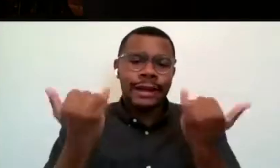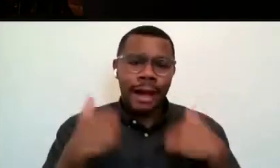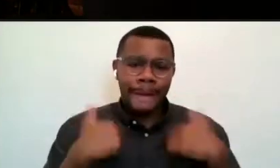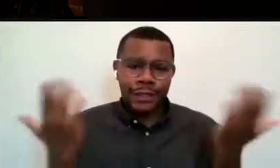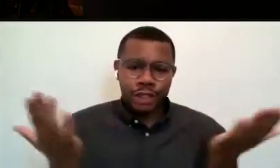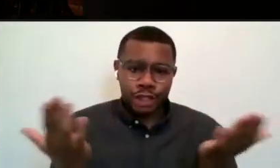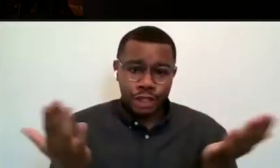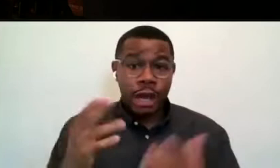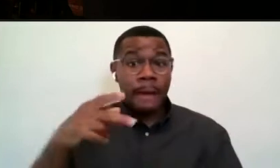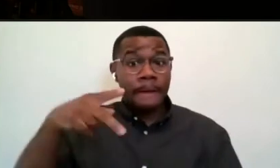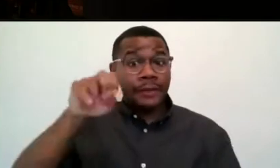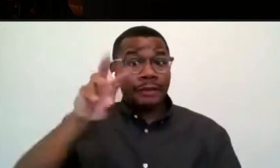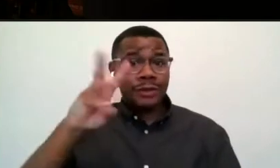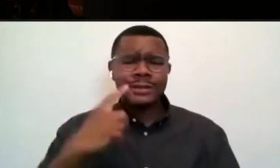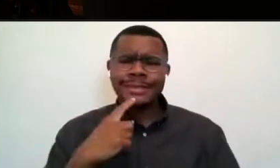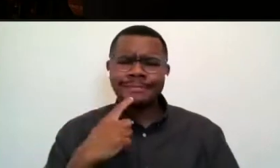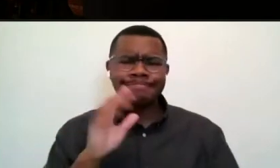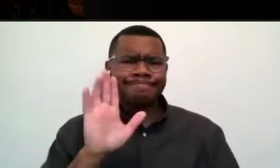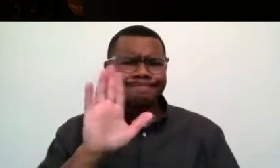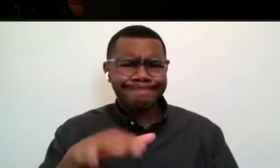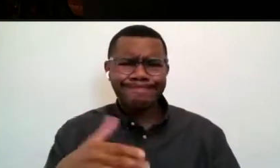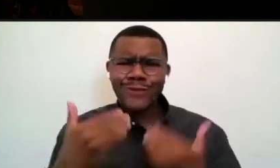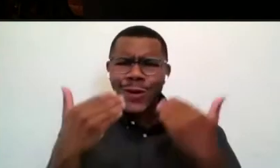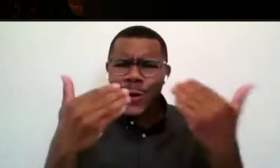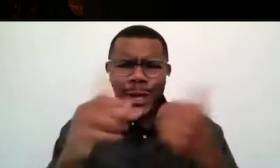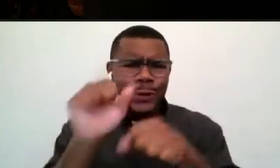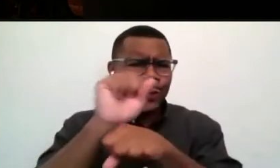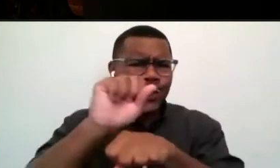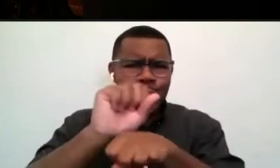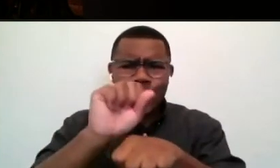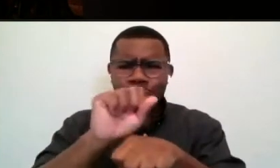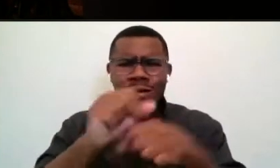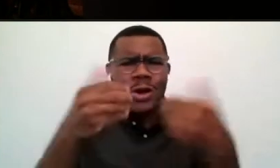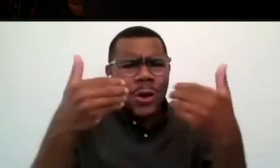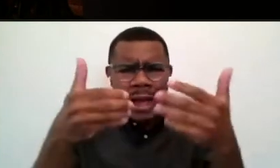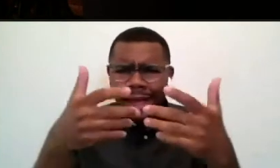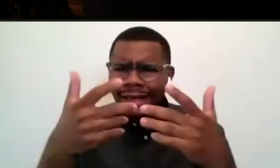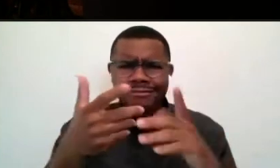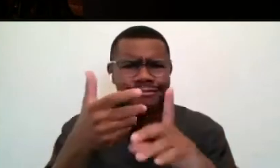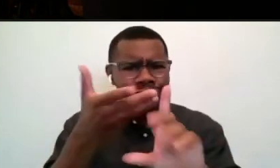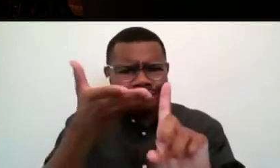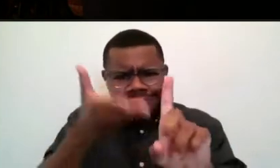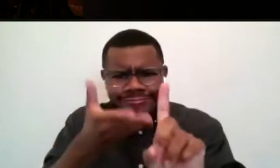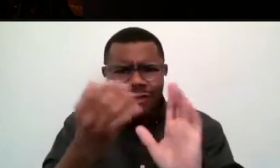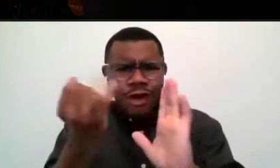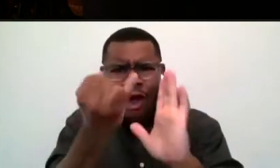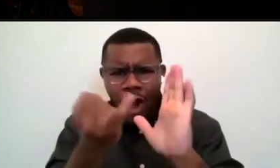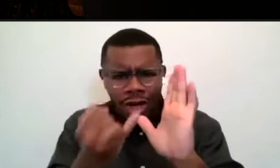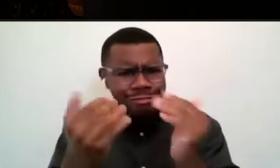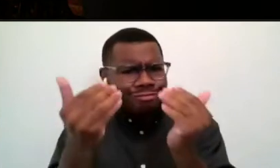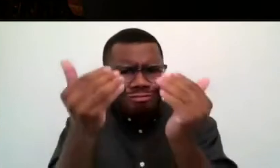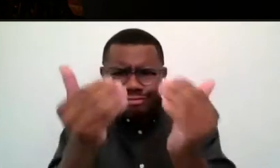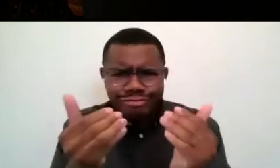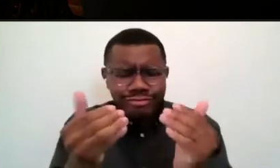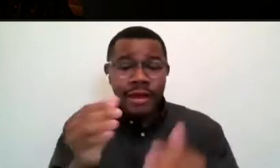just do your work. Be an artist in Philadelphia. That's amazing to me. That's just amazing to me to be like, you